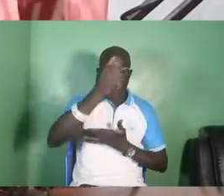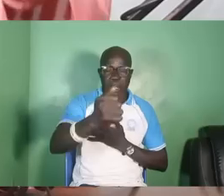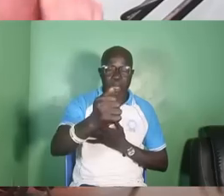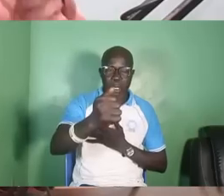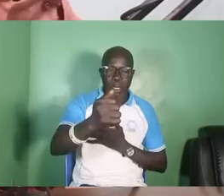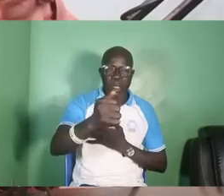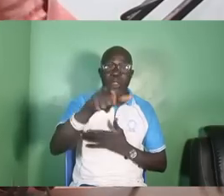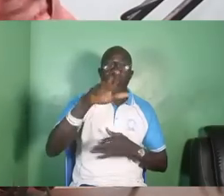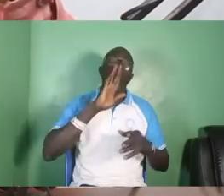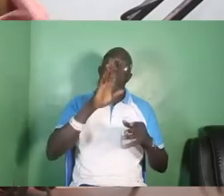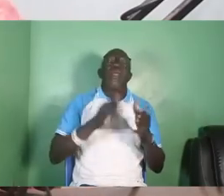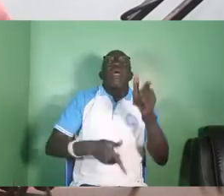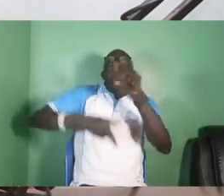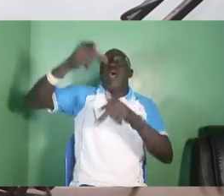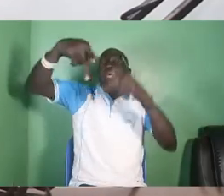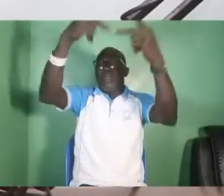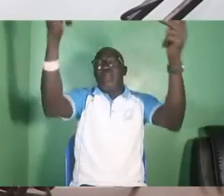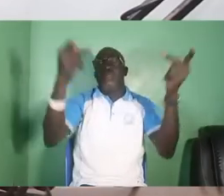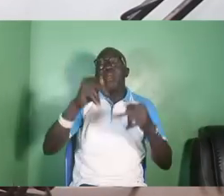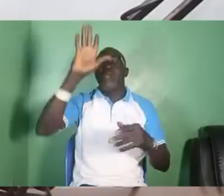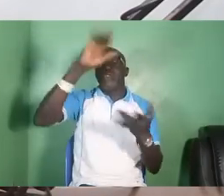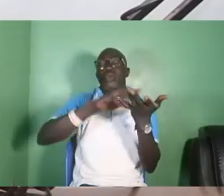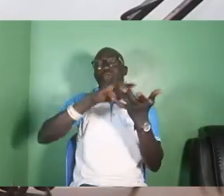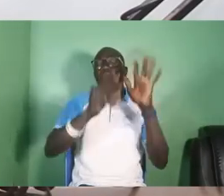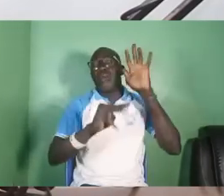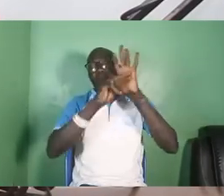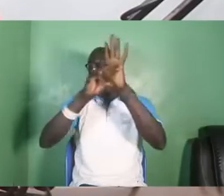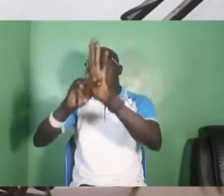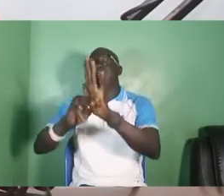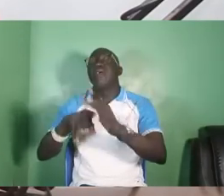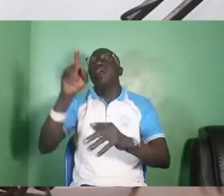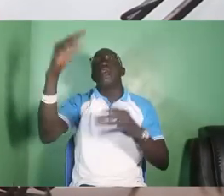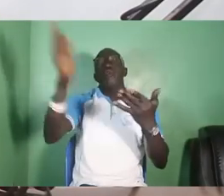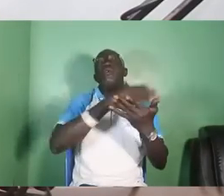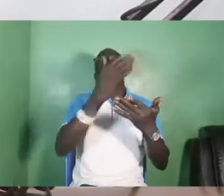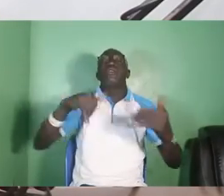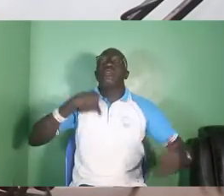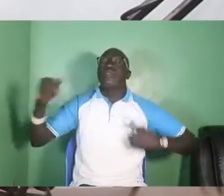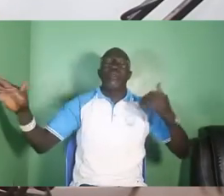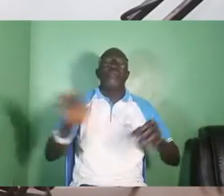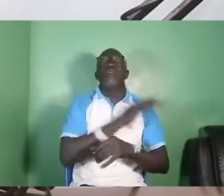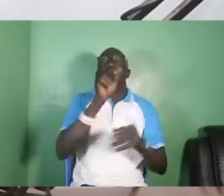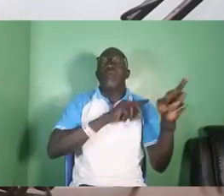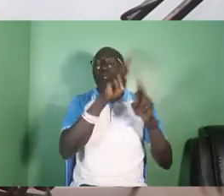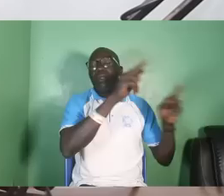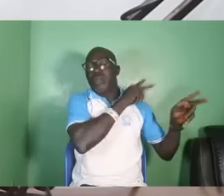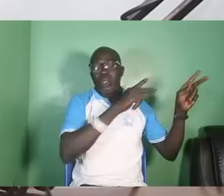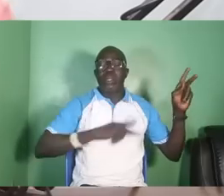In the name of Jesus. Amen. Yes, sir. Amen. We Amen.